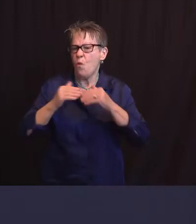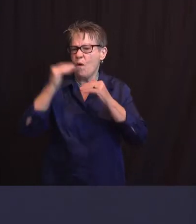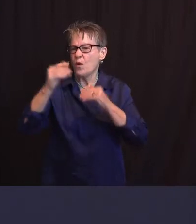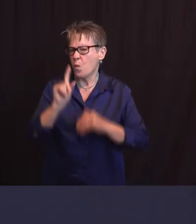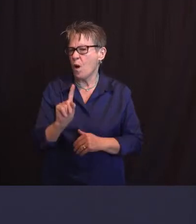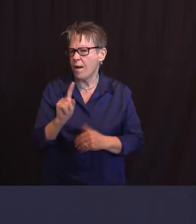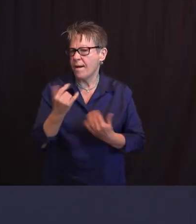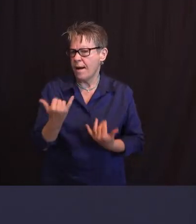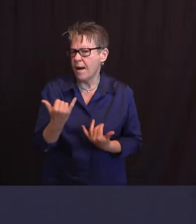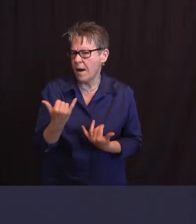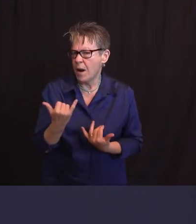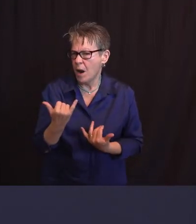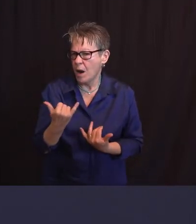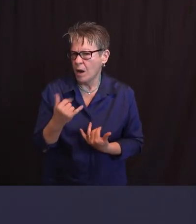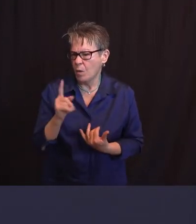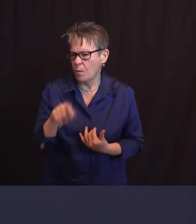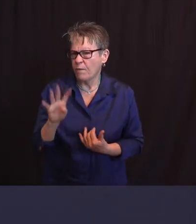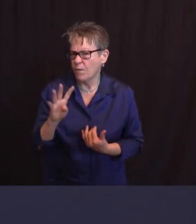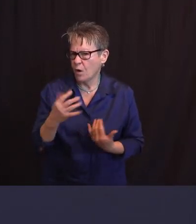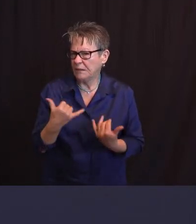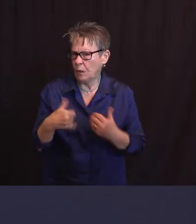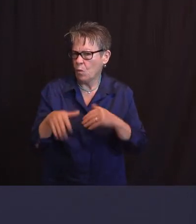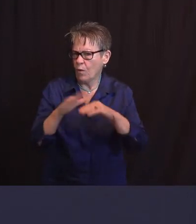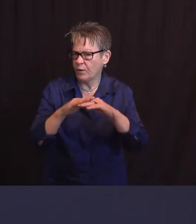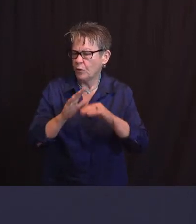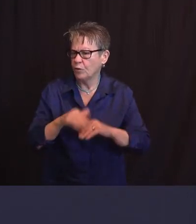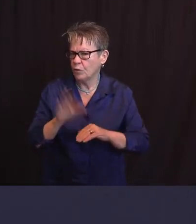how is all of the information that we're